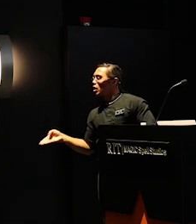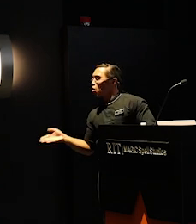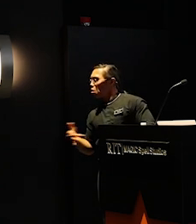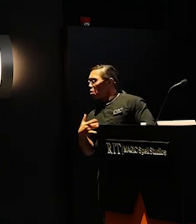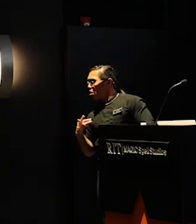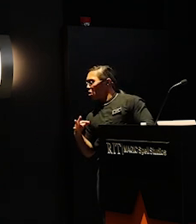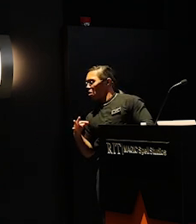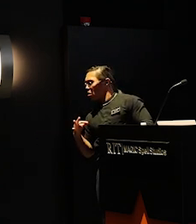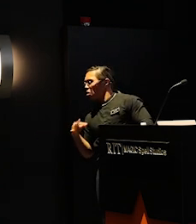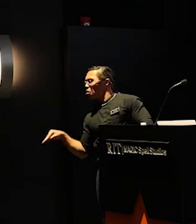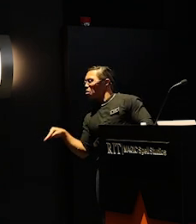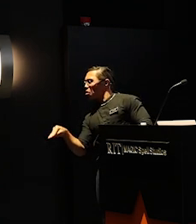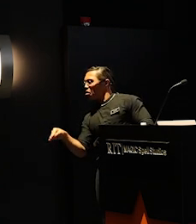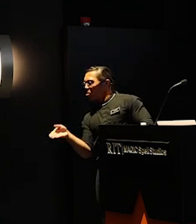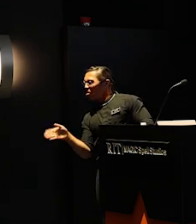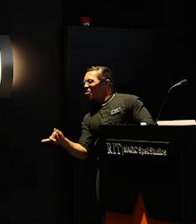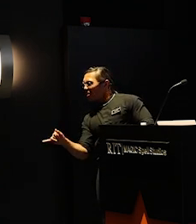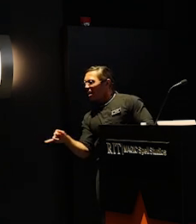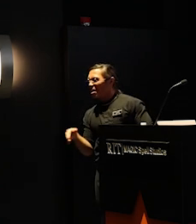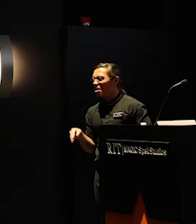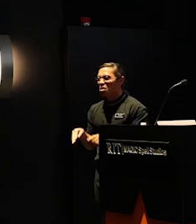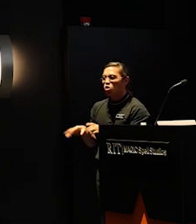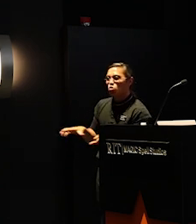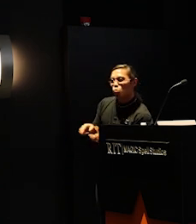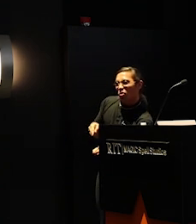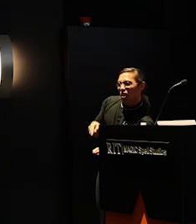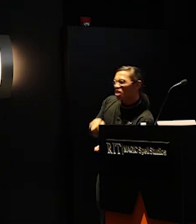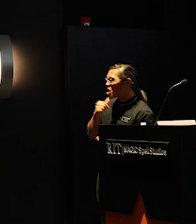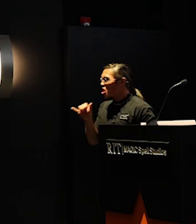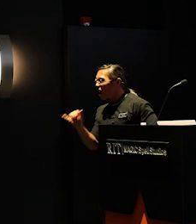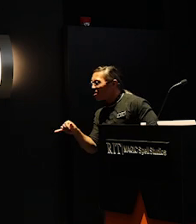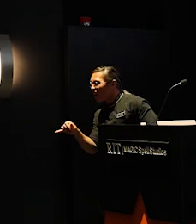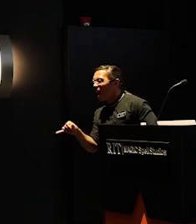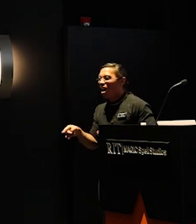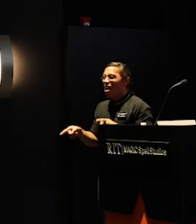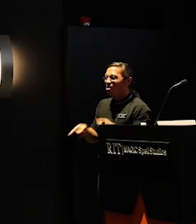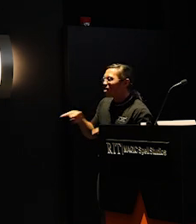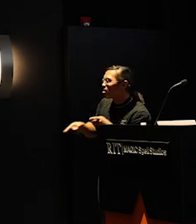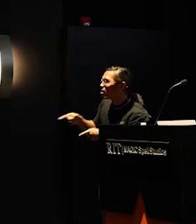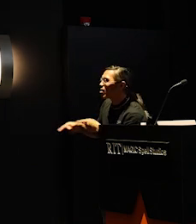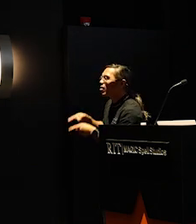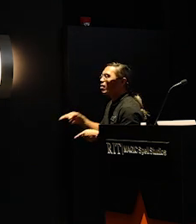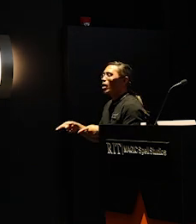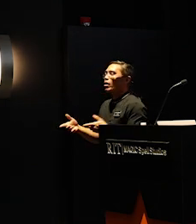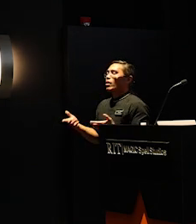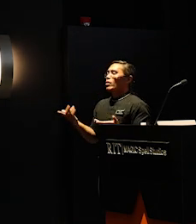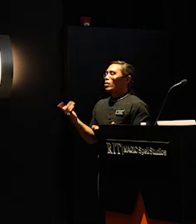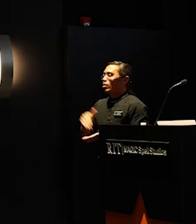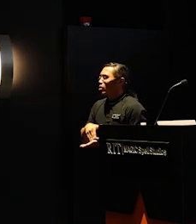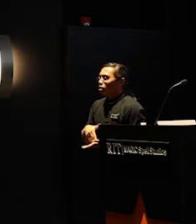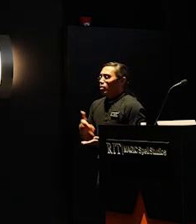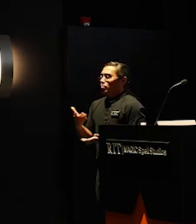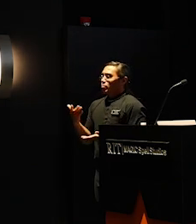it. That's not helping that new employee. Tell that employee what to do. If they come into work wearing the shirt that doesn't look good, like, hey, next time you come